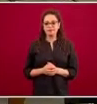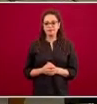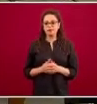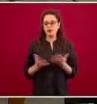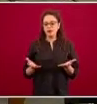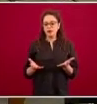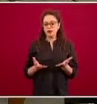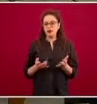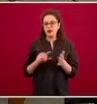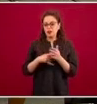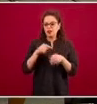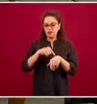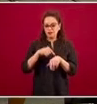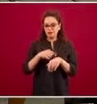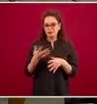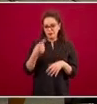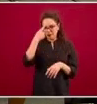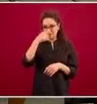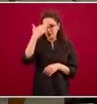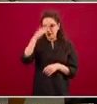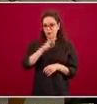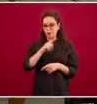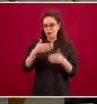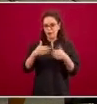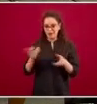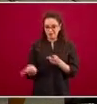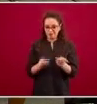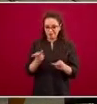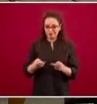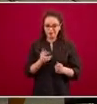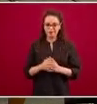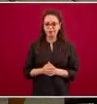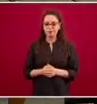time is it? We have 20 minutes.